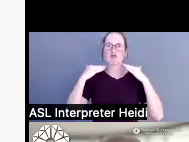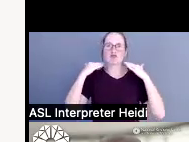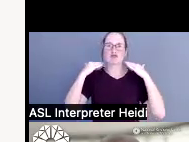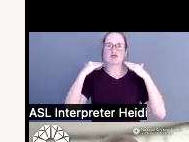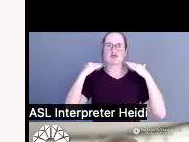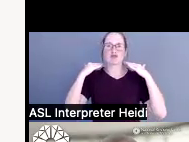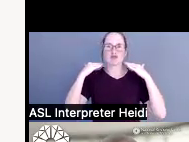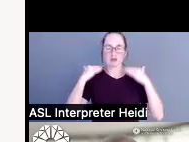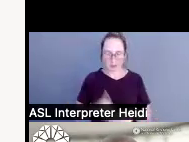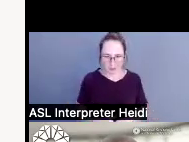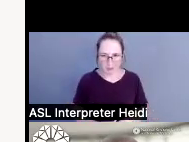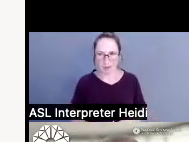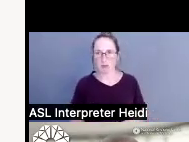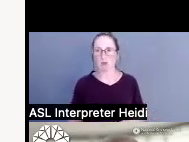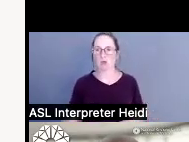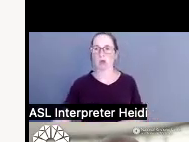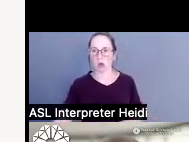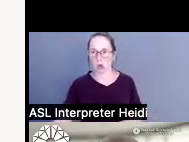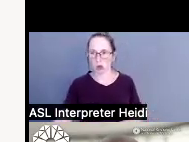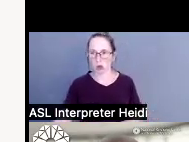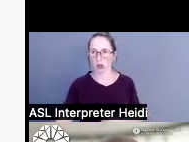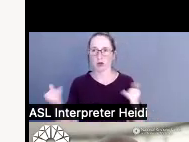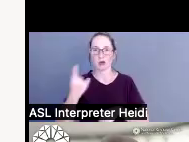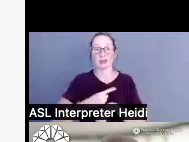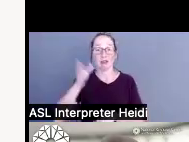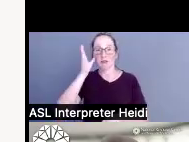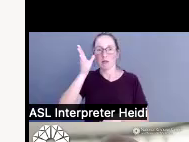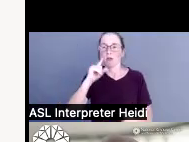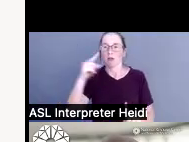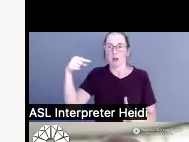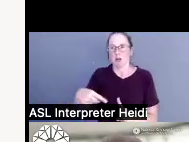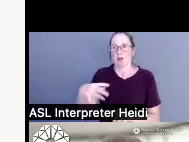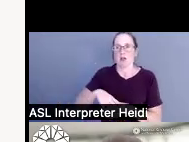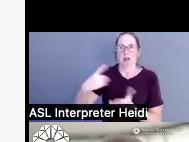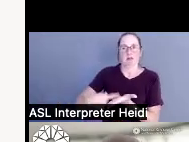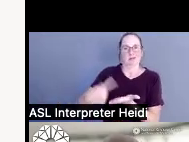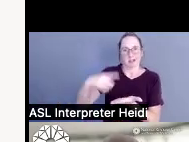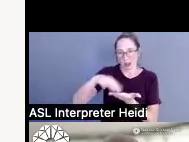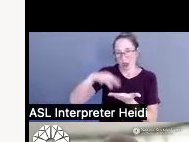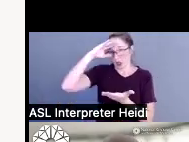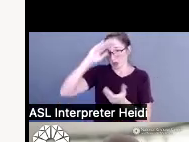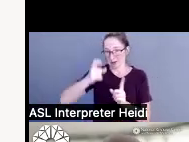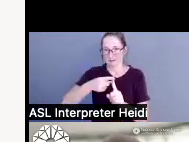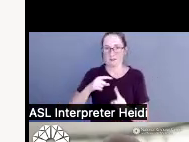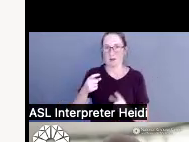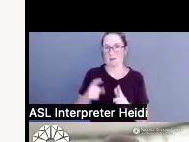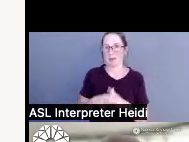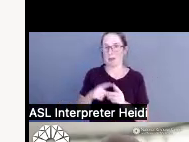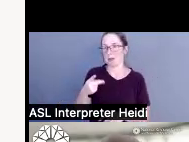my shoulder. And today, my presentation will focus on discussing the learnings from the pilot